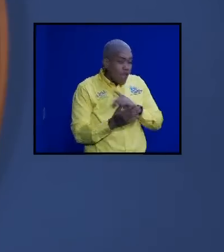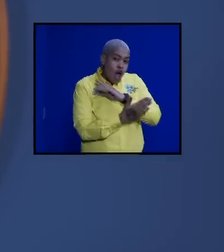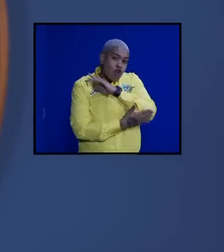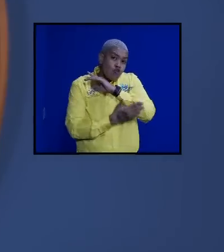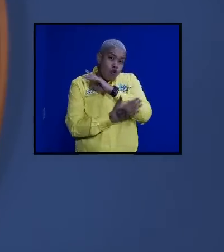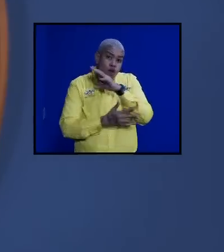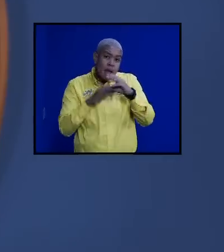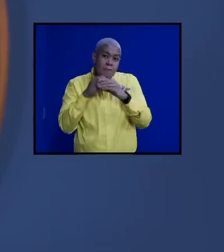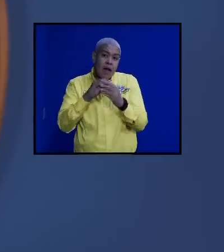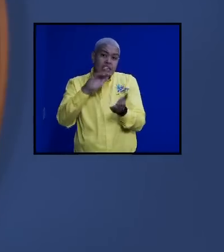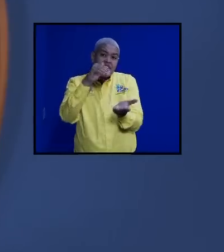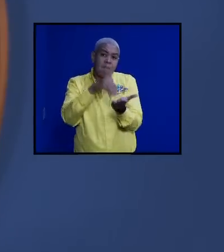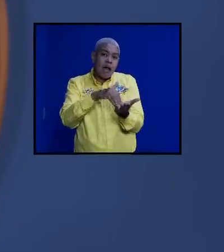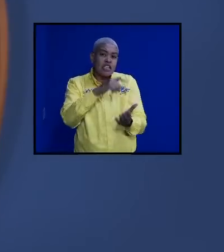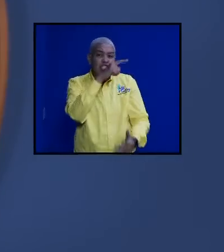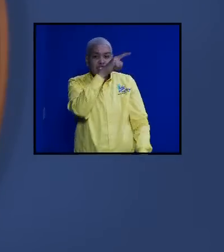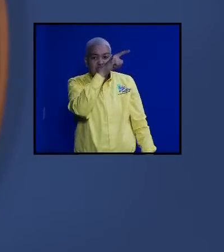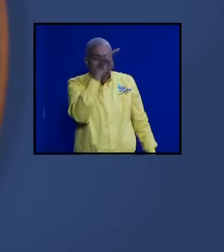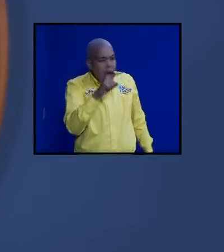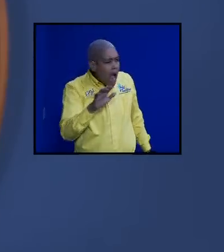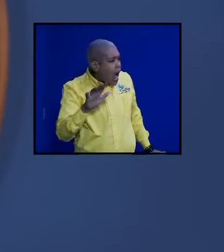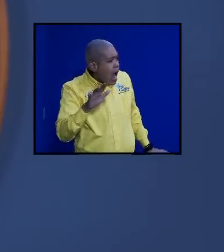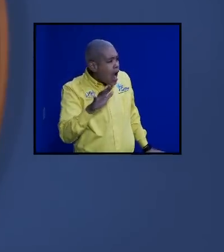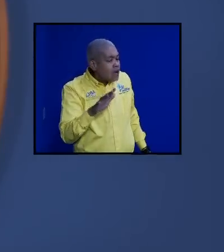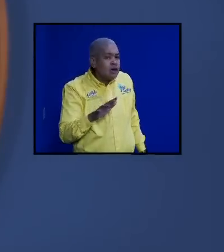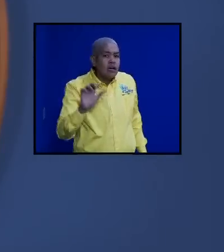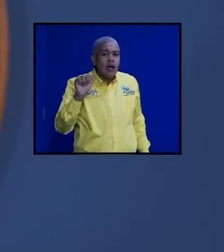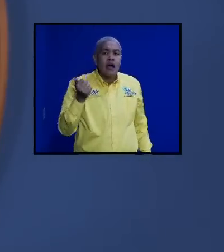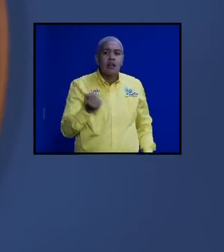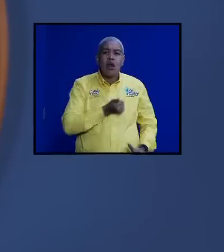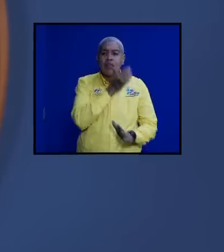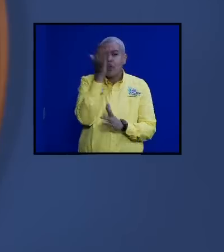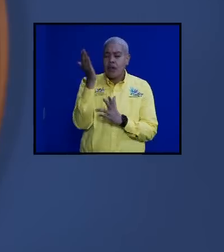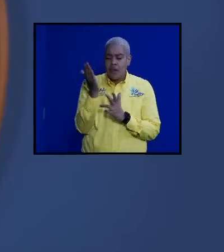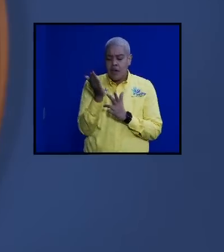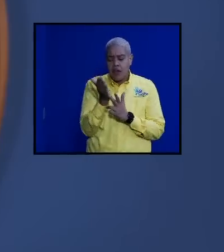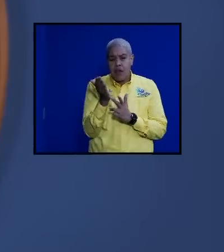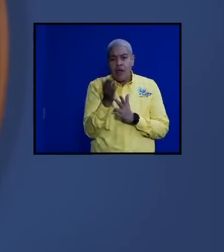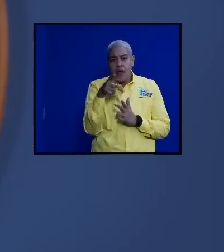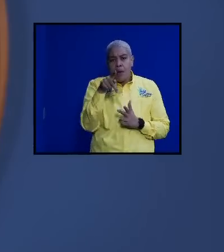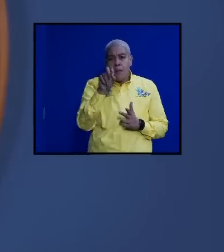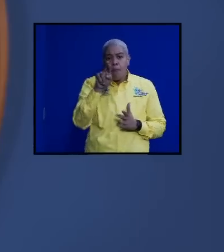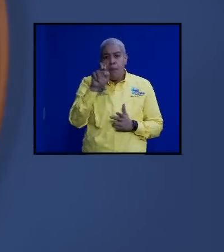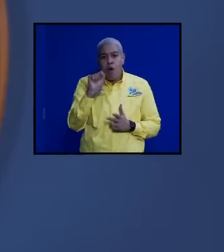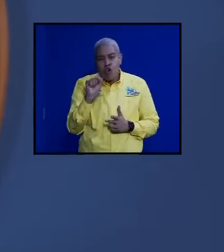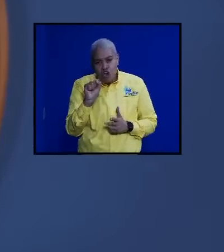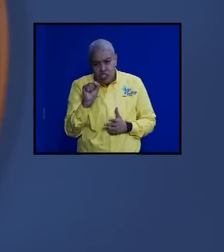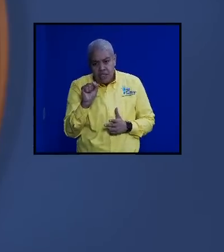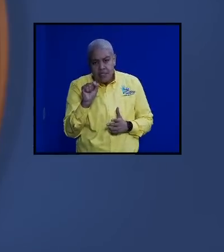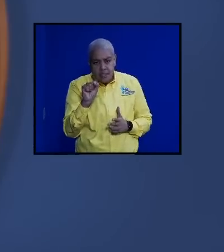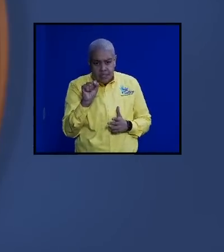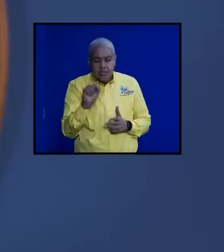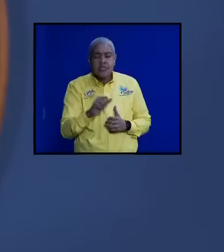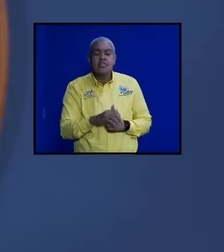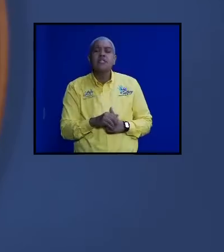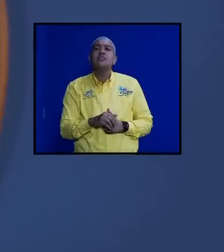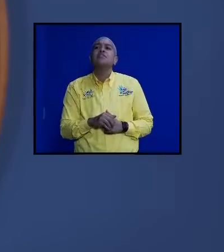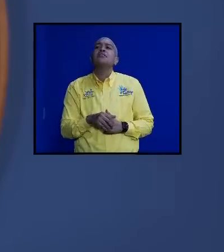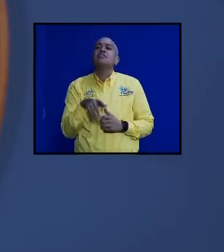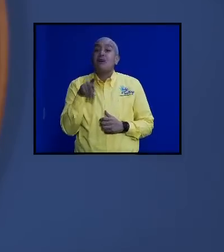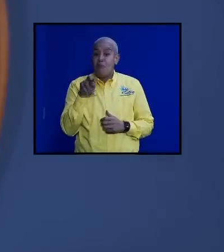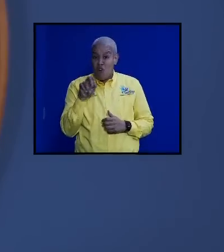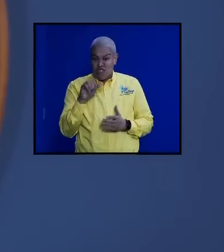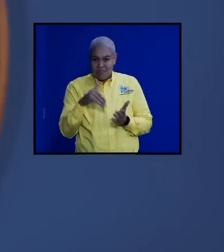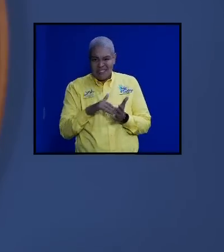part of Manchester, and then another in Porus, which resulted